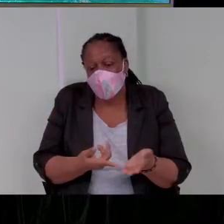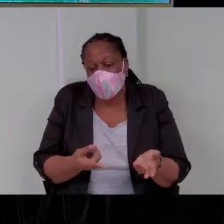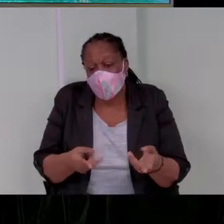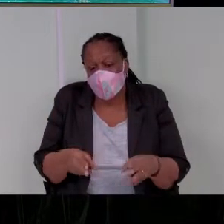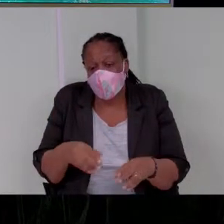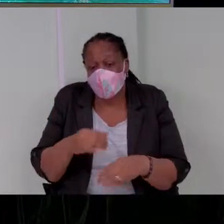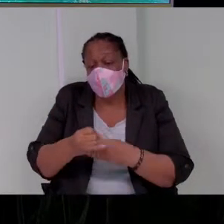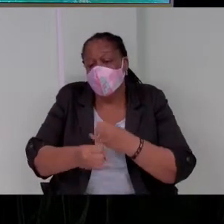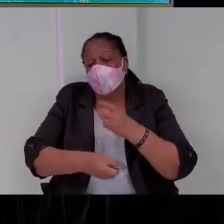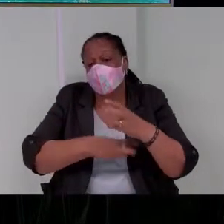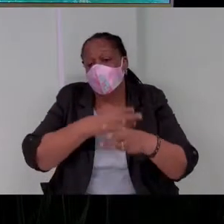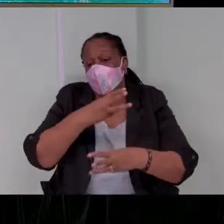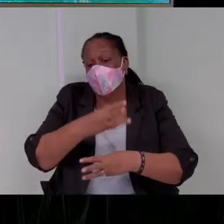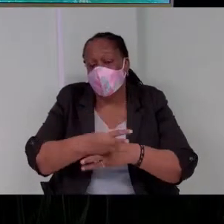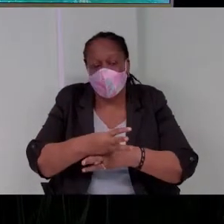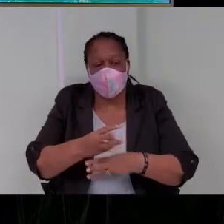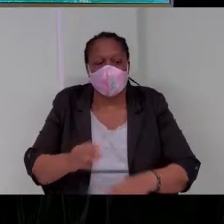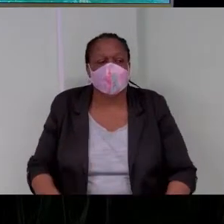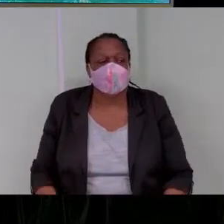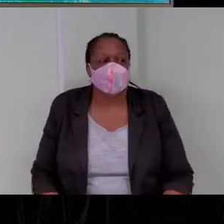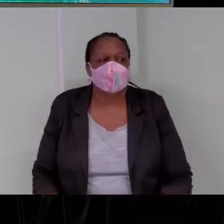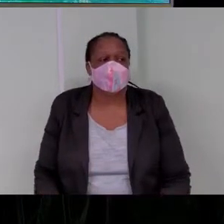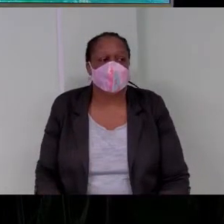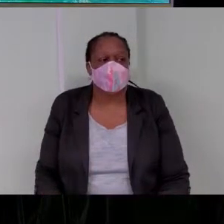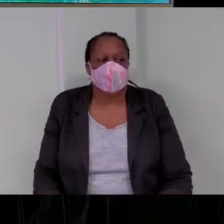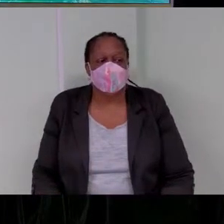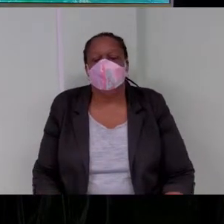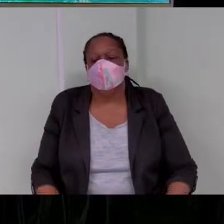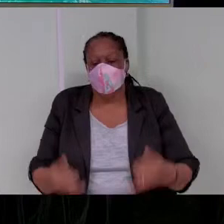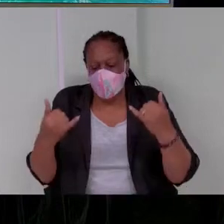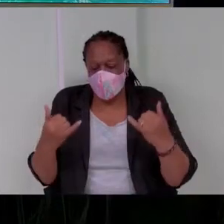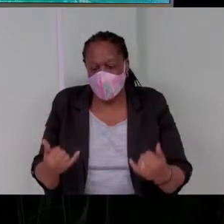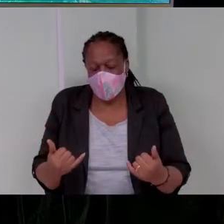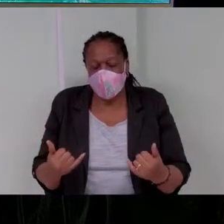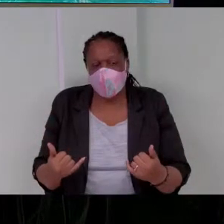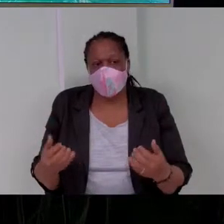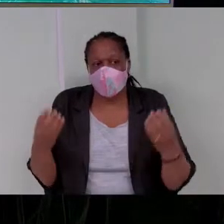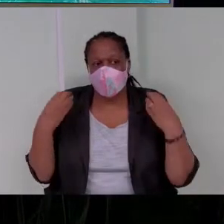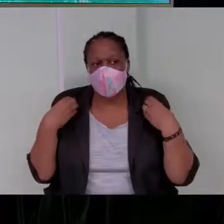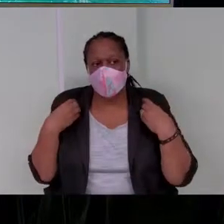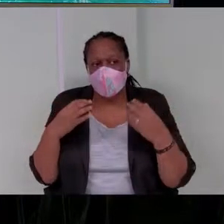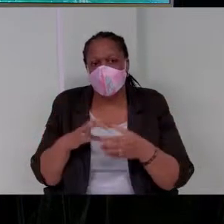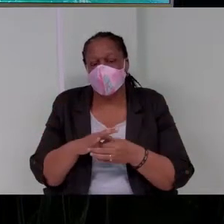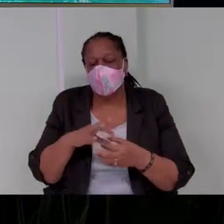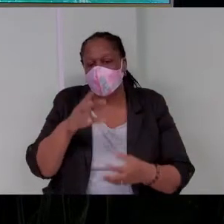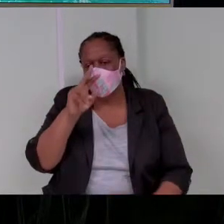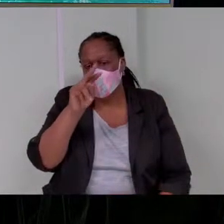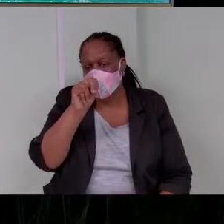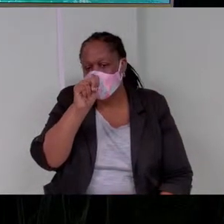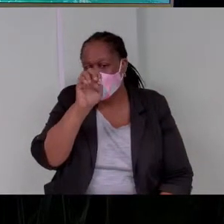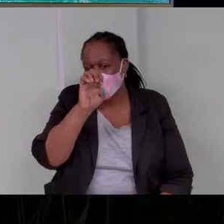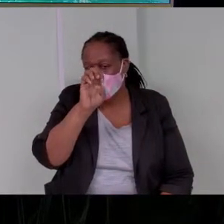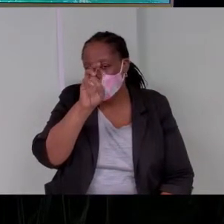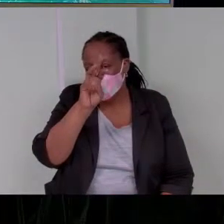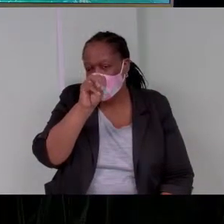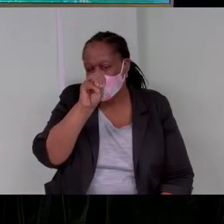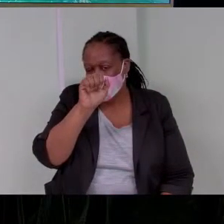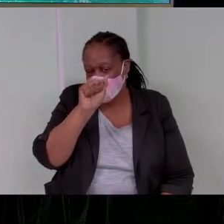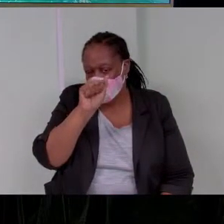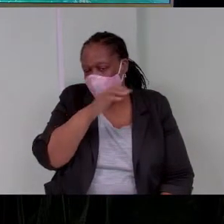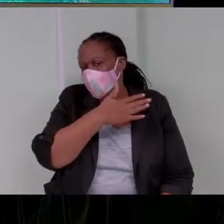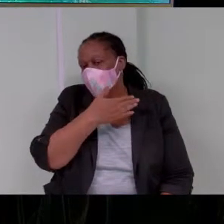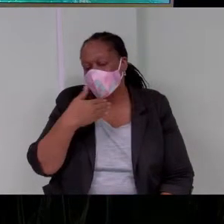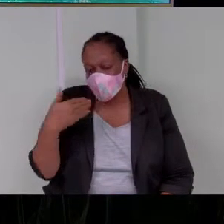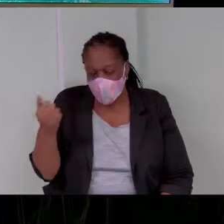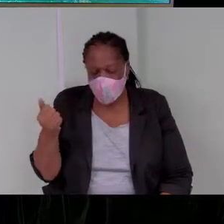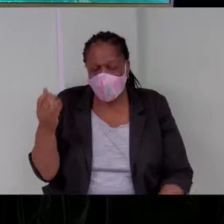the COVID-19 National Task Force and the National Disaster Coordinator,